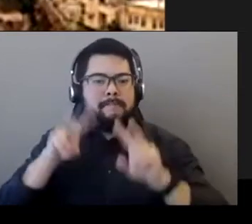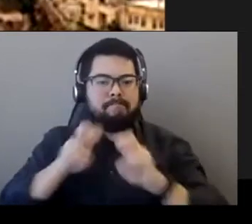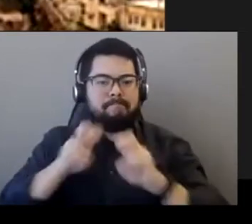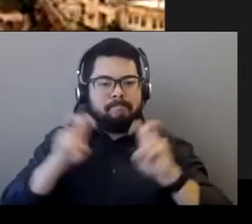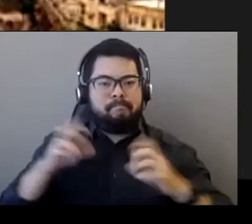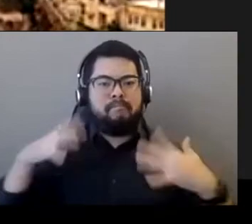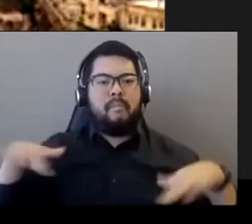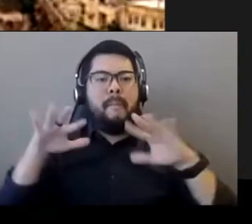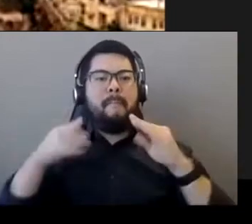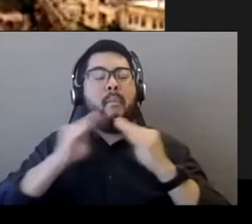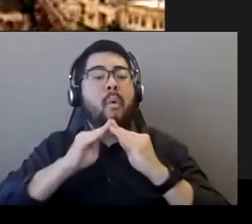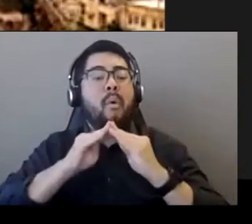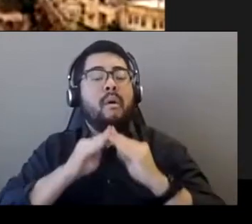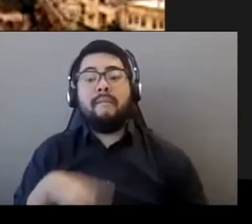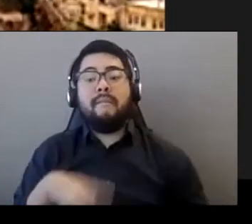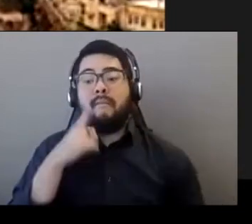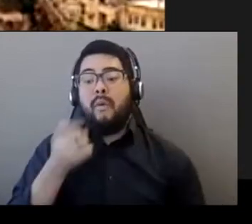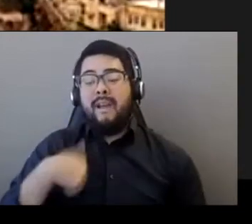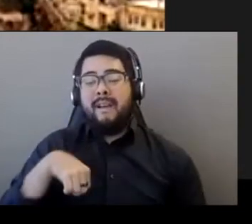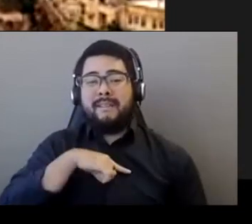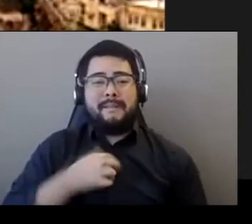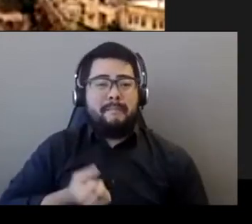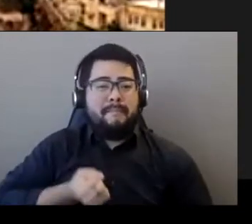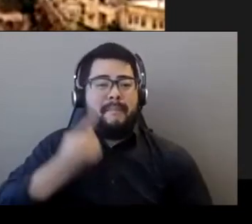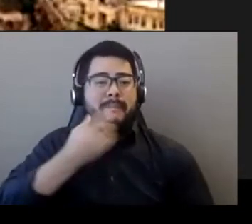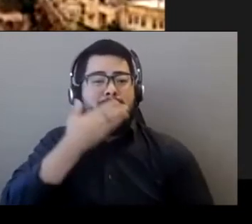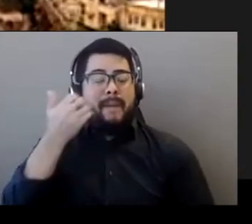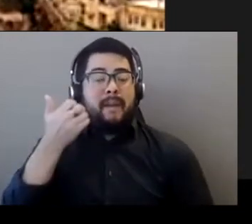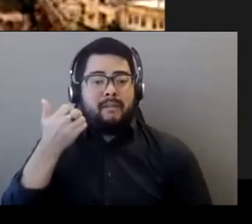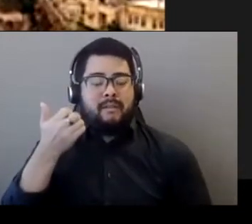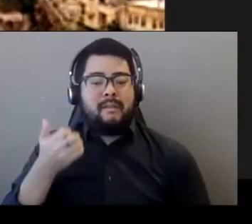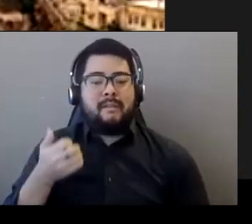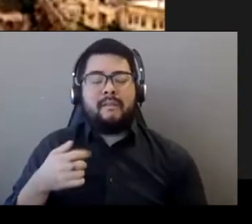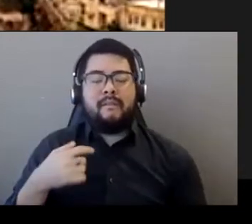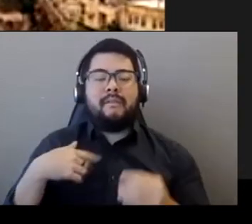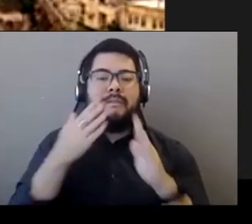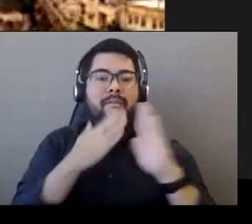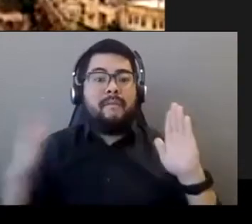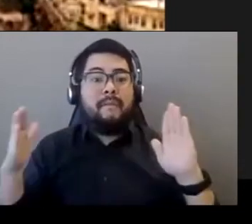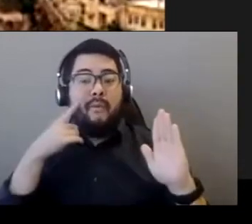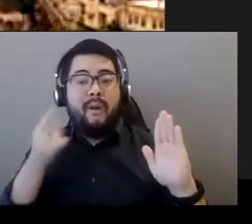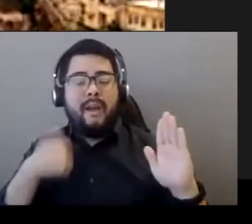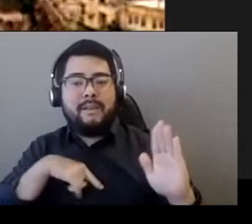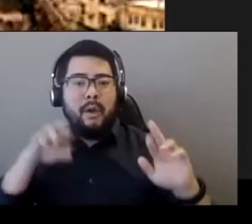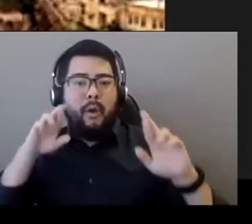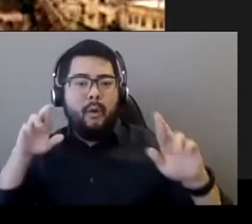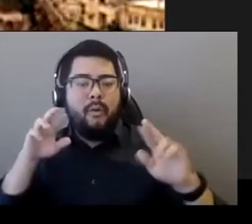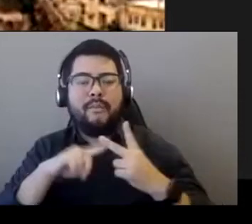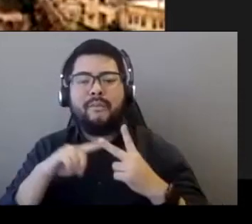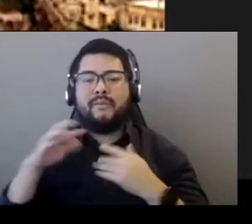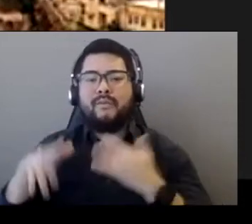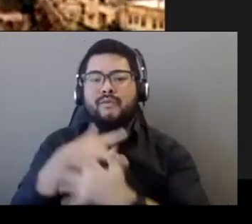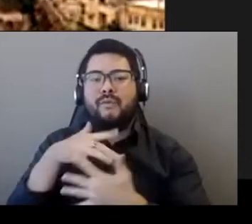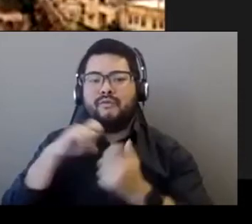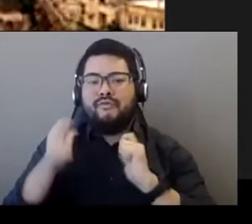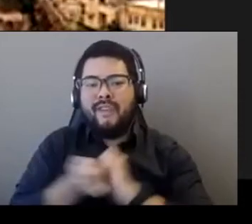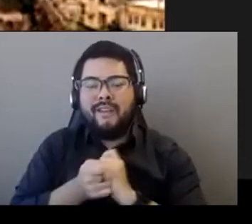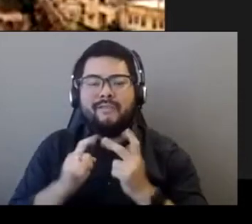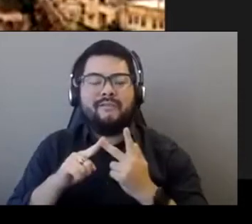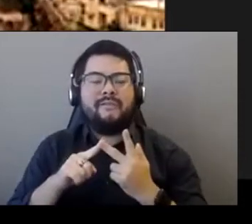our understanding of injustice and the possibilities for hope, social change, and